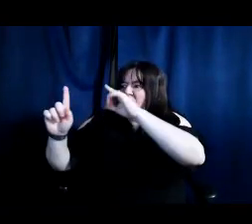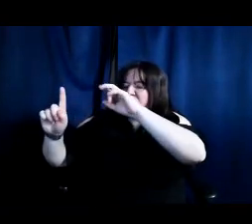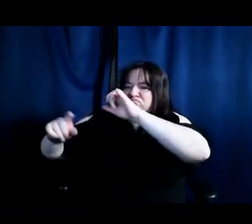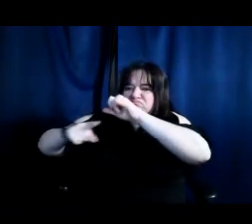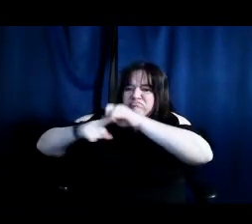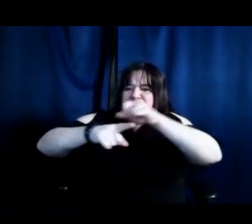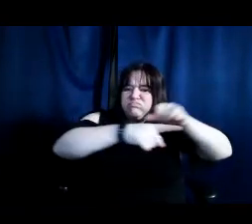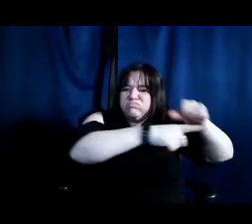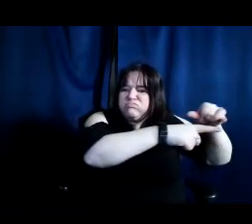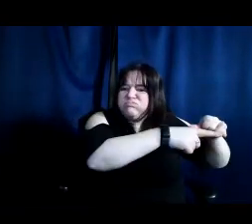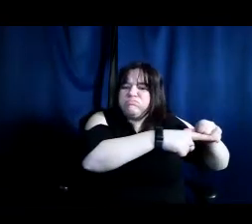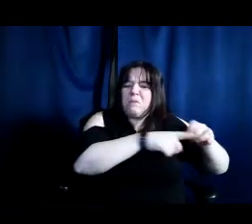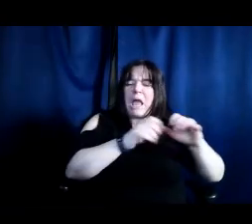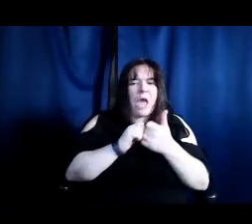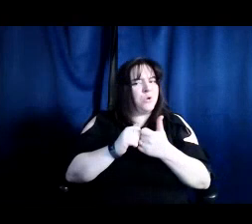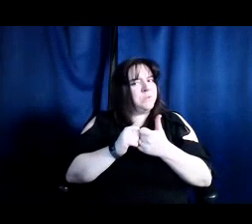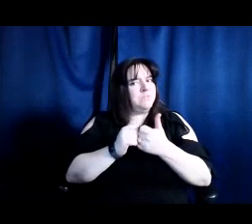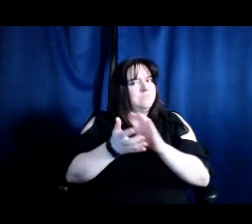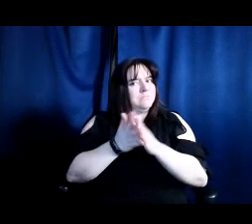ORC?